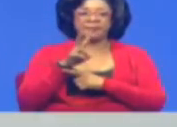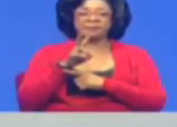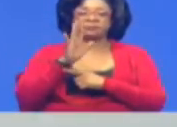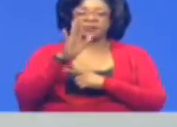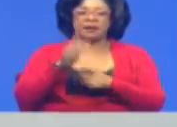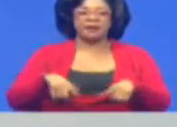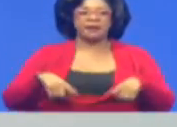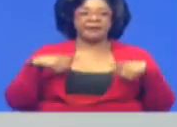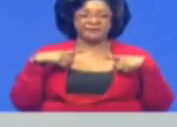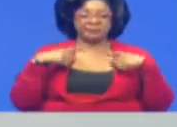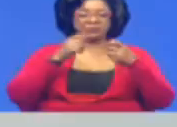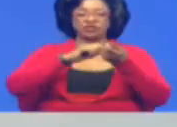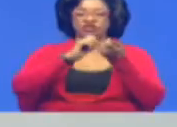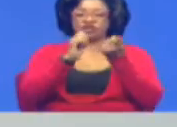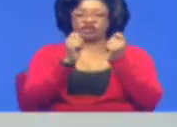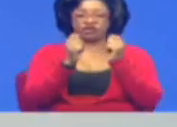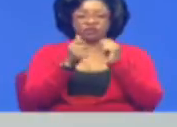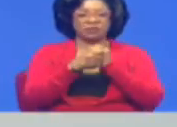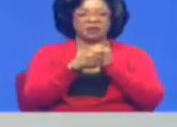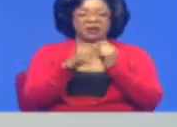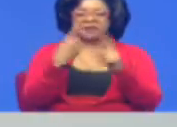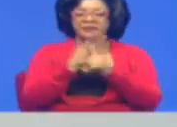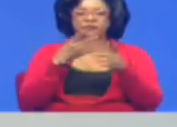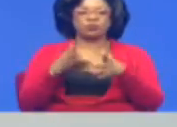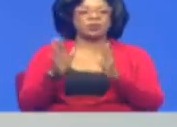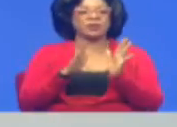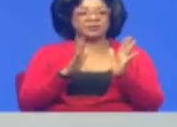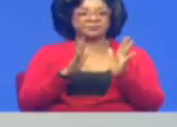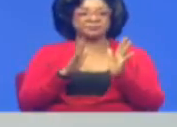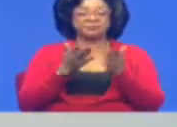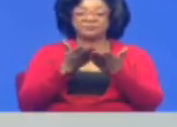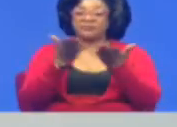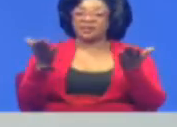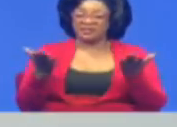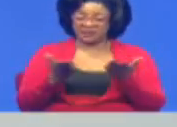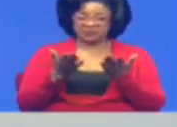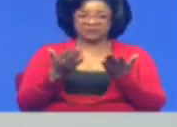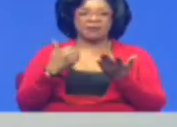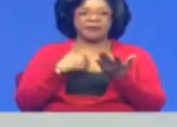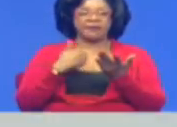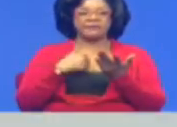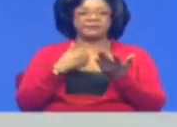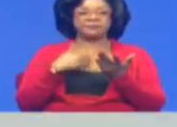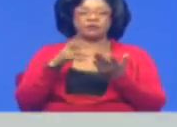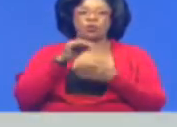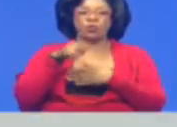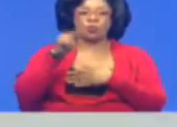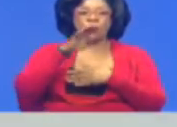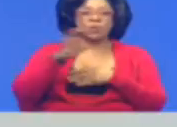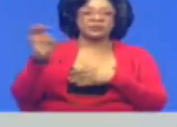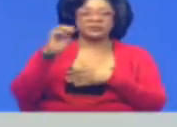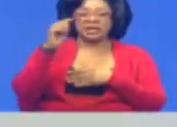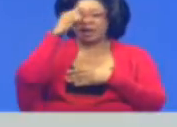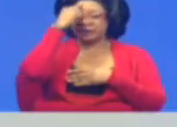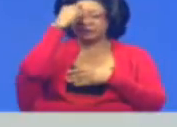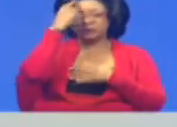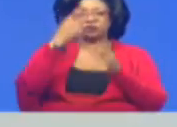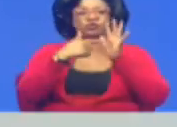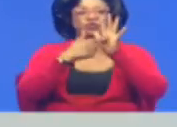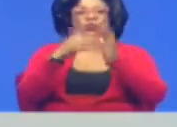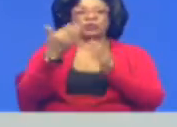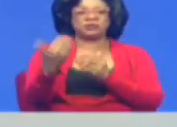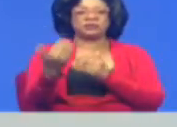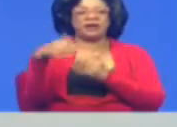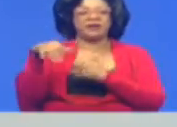being changed in profound ways. This art installation in northwest England shows a child's face made out